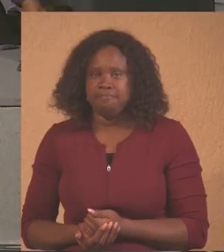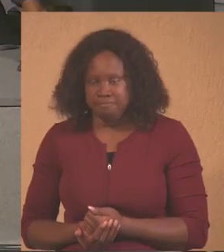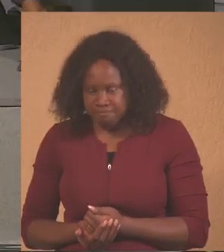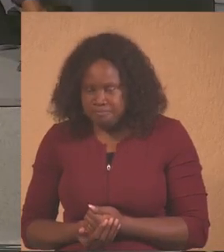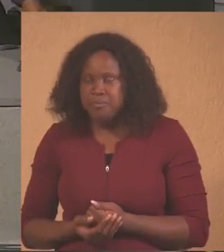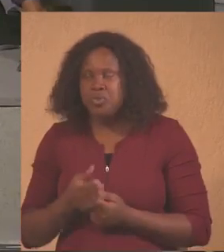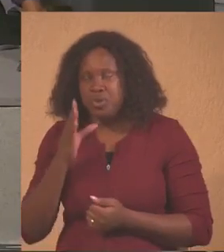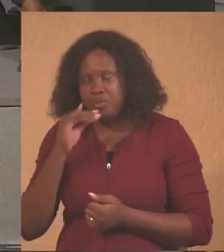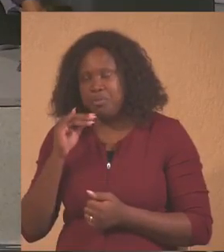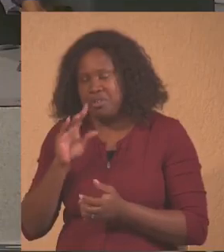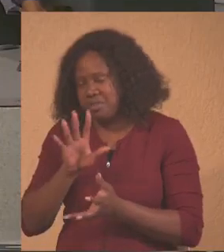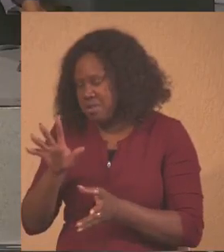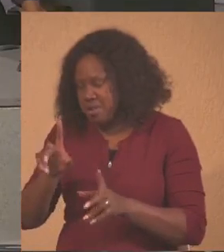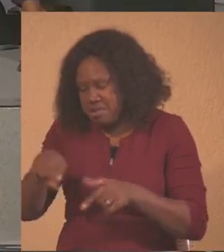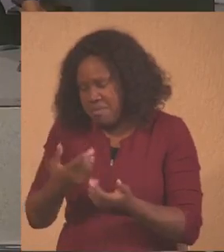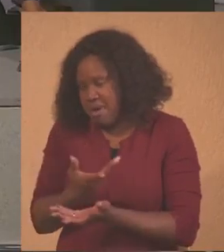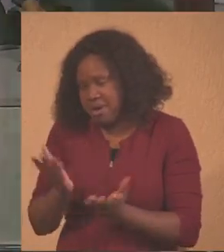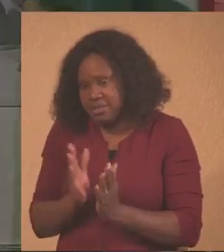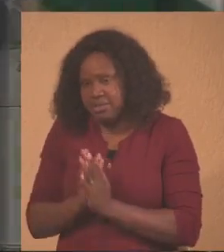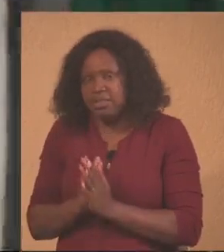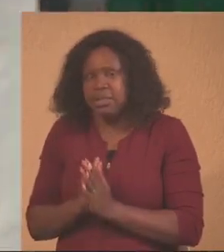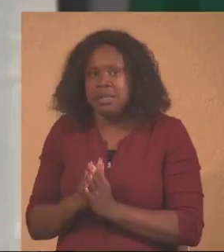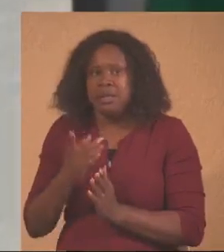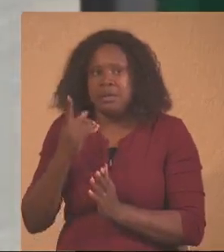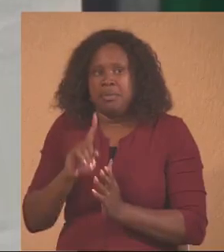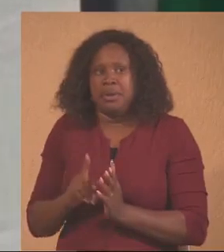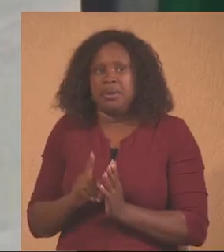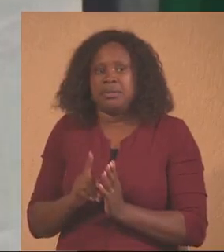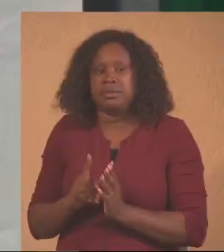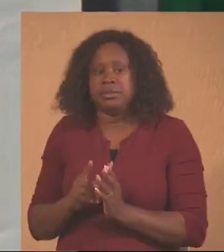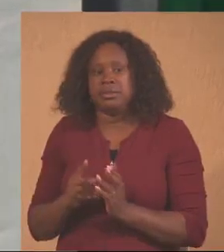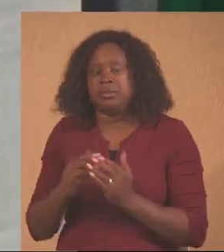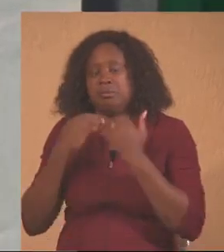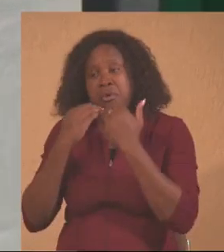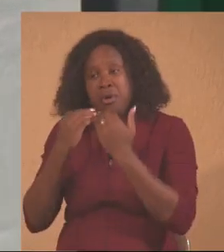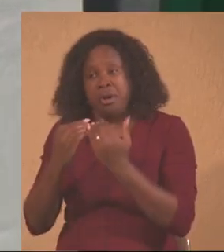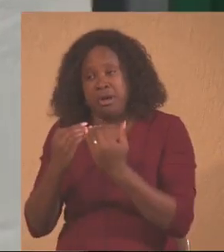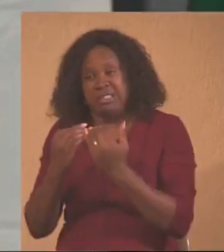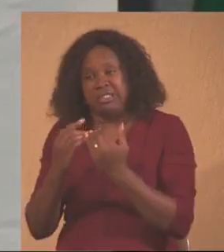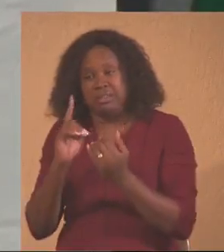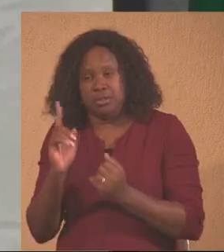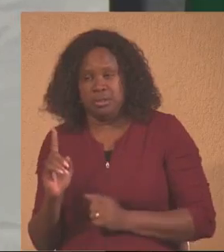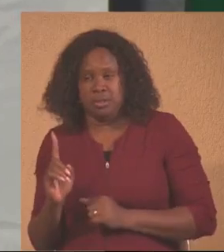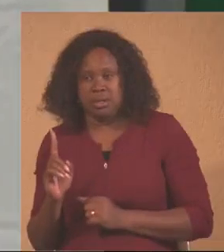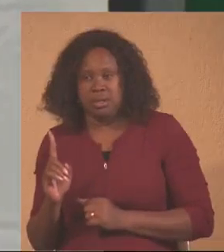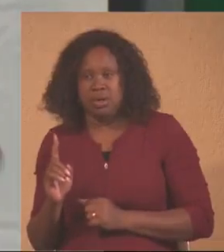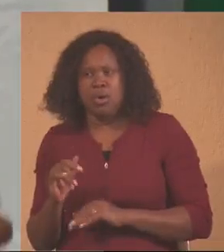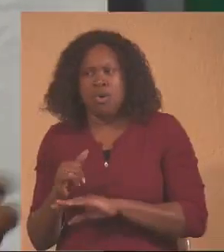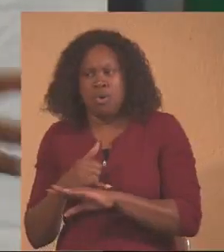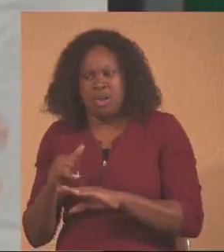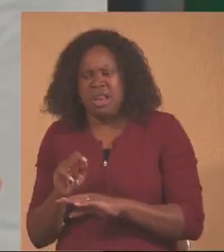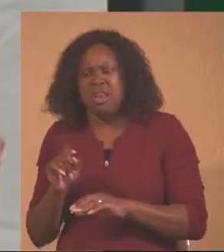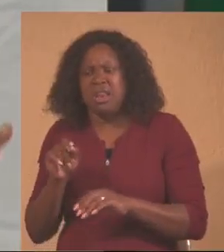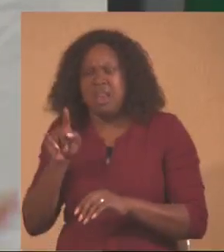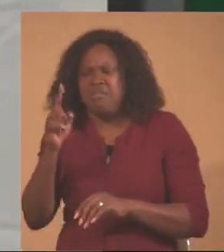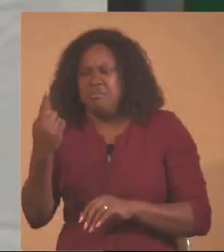all. Basically, it's ensured that the place, in fact, the place should be such that you